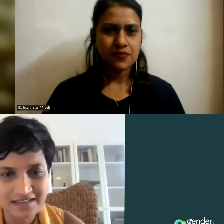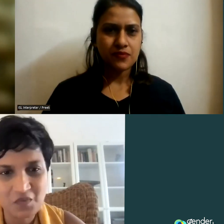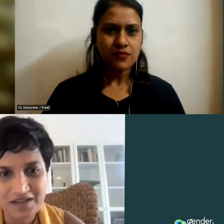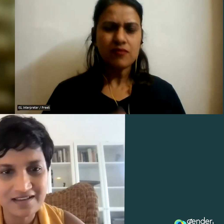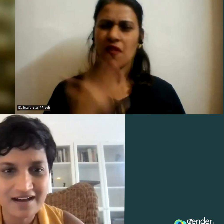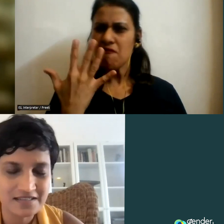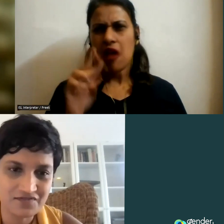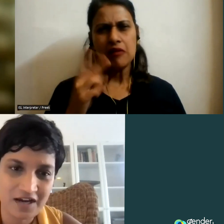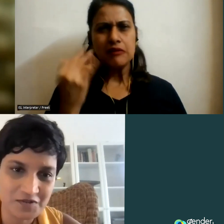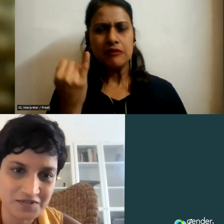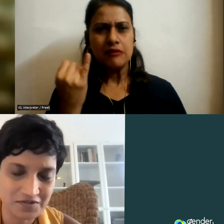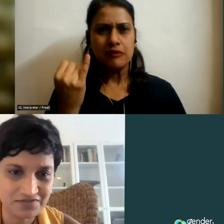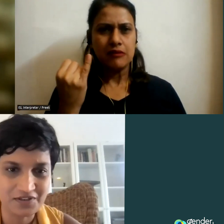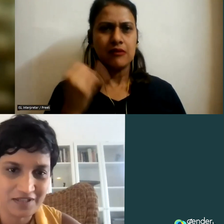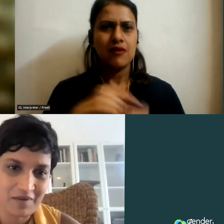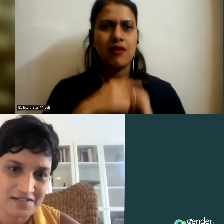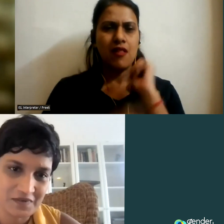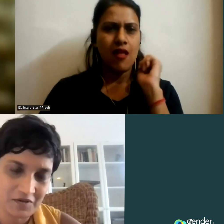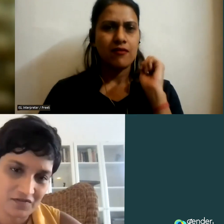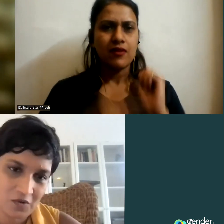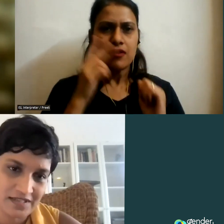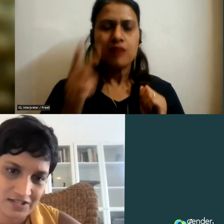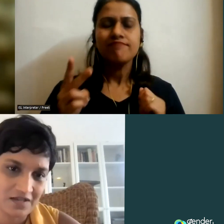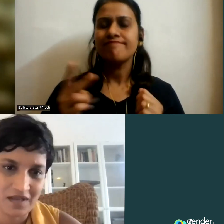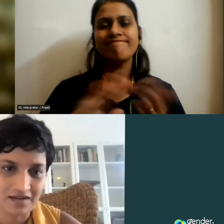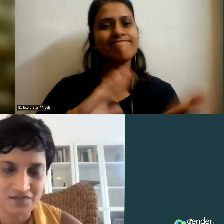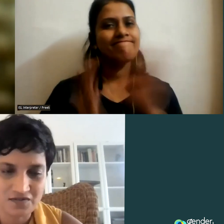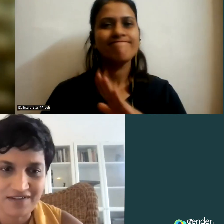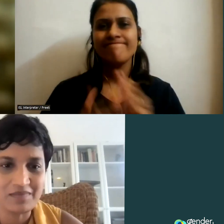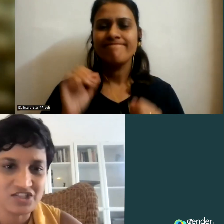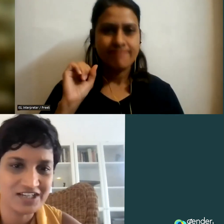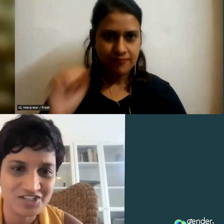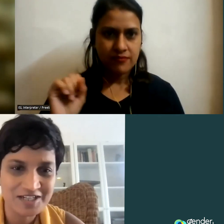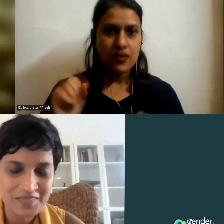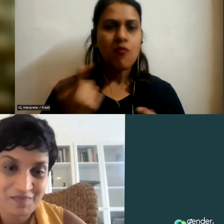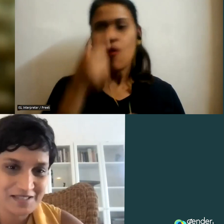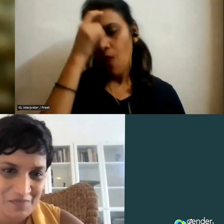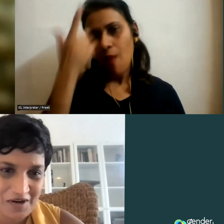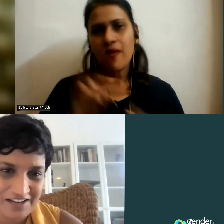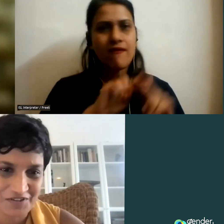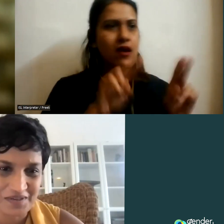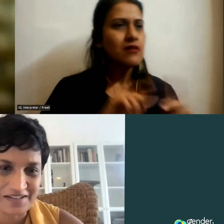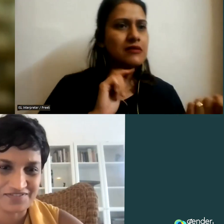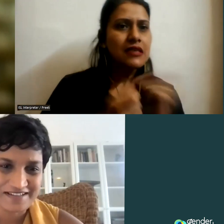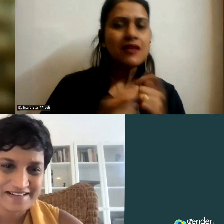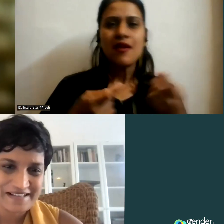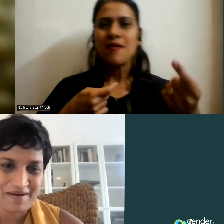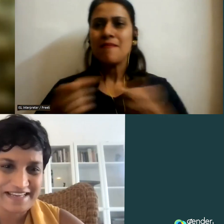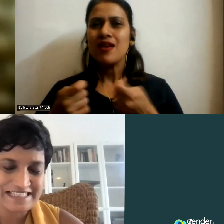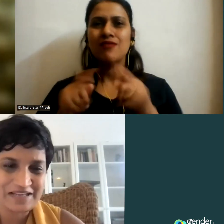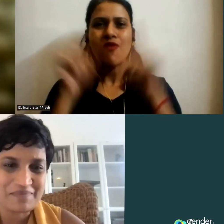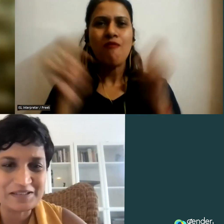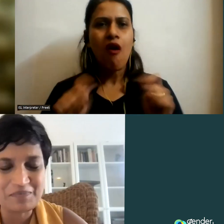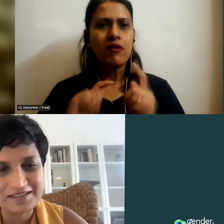6, I think, when the last set of cows were sort of, they passed away because of old age. And then the family changed the business model, if you will, of